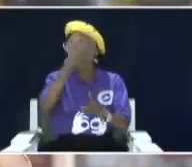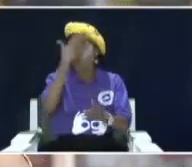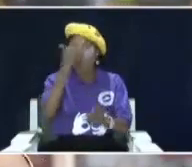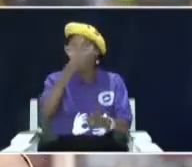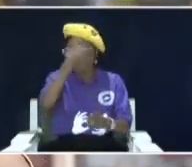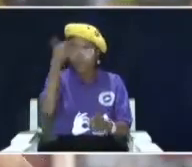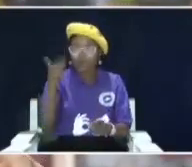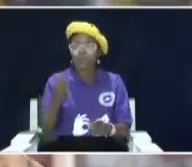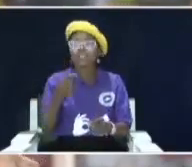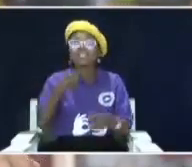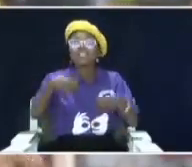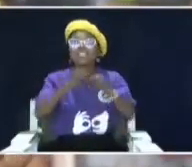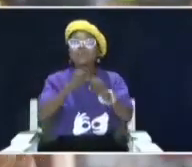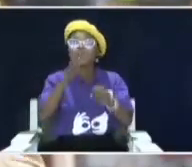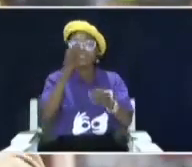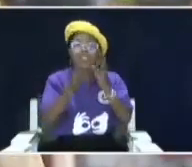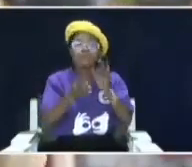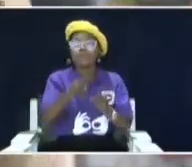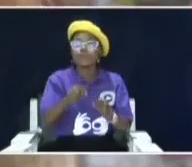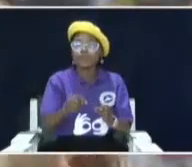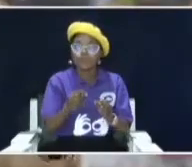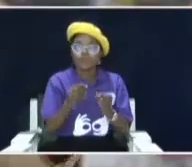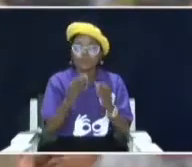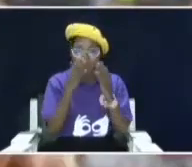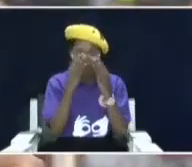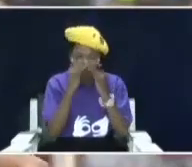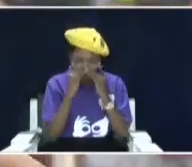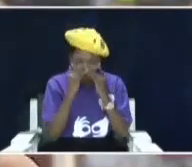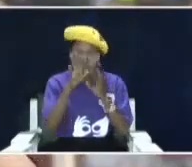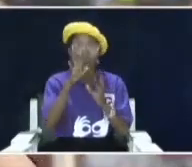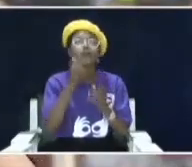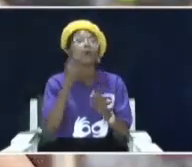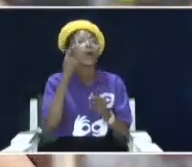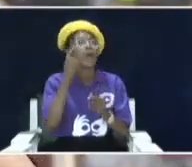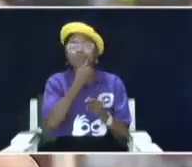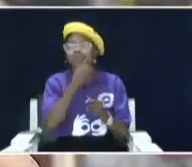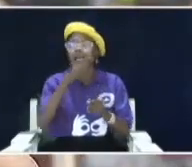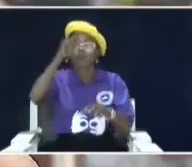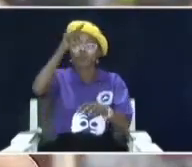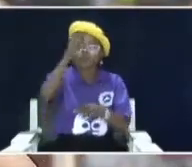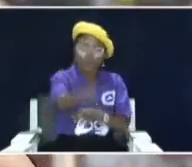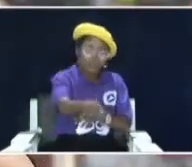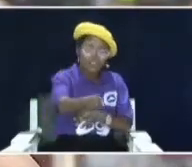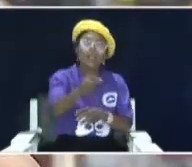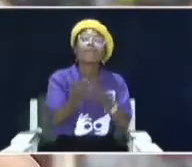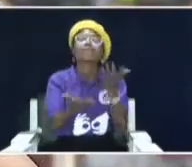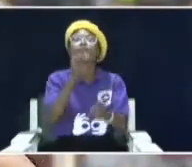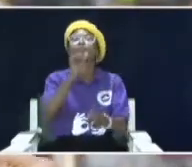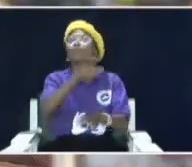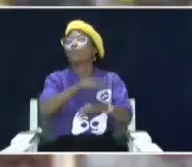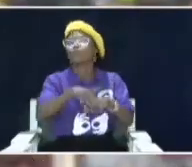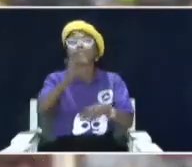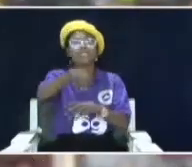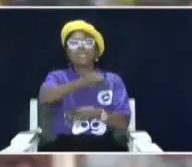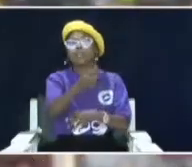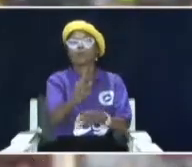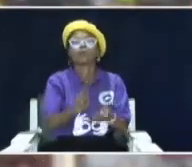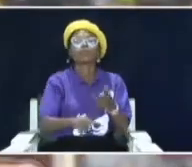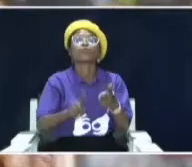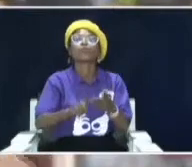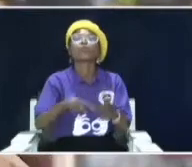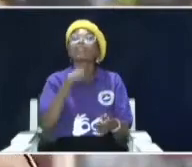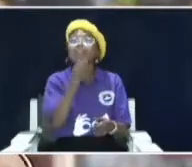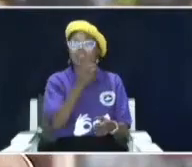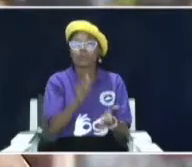even if you close your eyes and you touch the fire, you don't need anybody to tell you that that is fire.